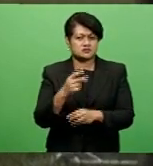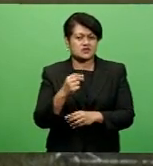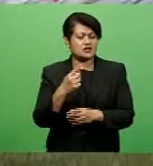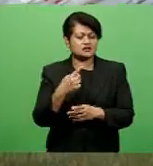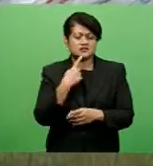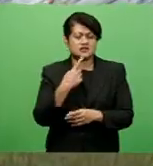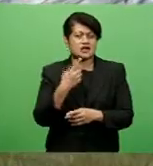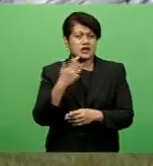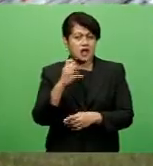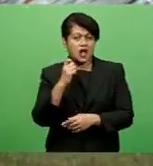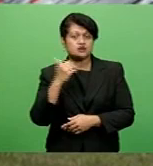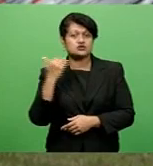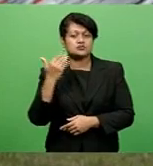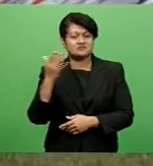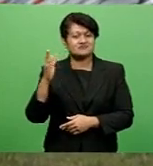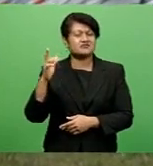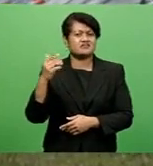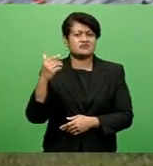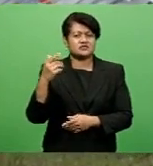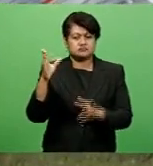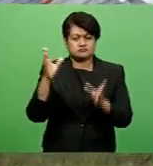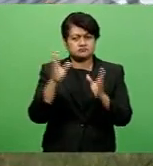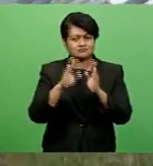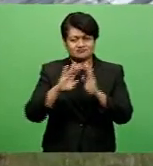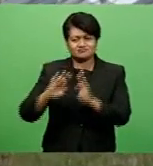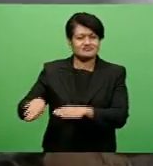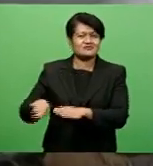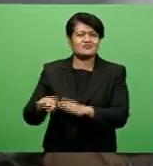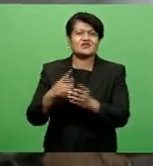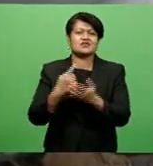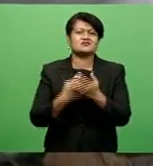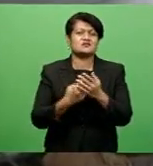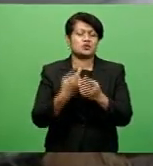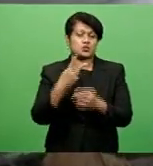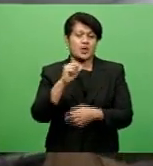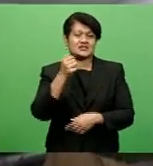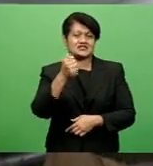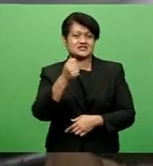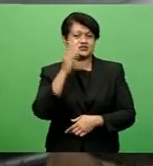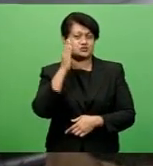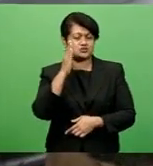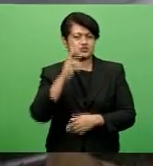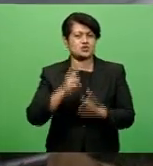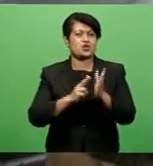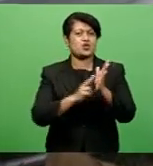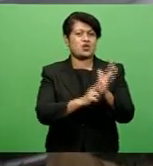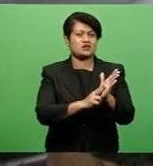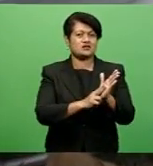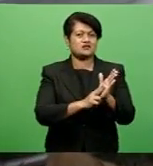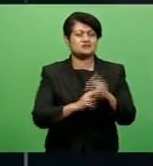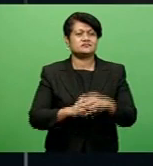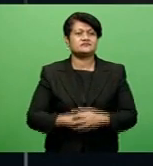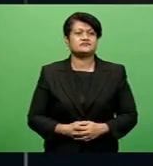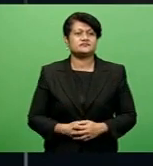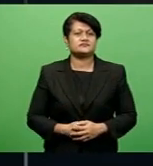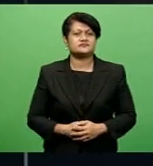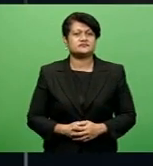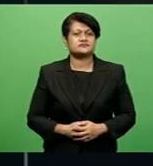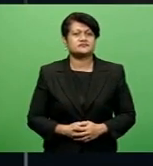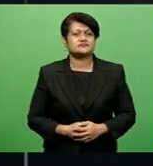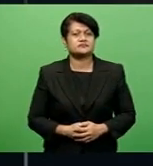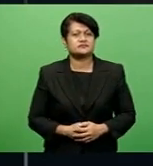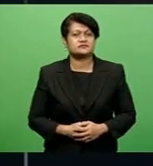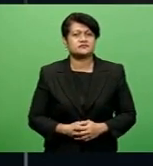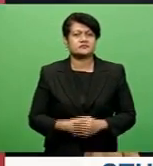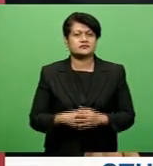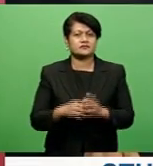temporary classrooms have been dismantled from 26 schools in the Northern Division. Lina Rees, FBC News. And